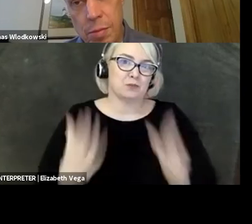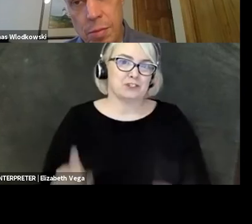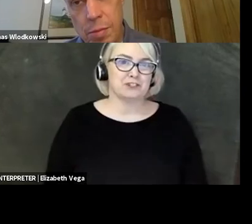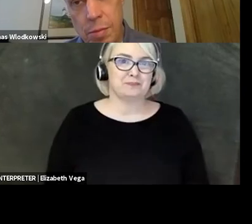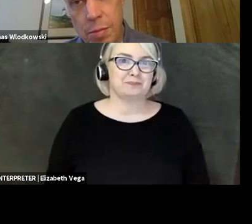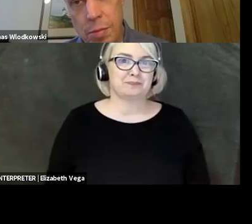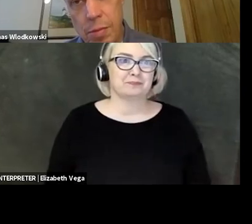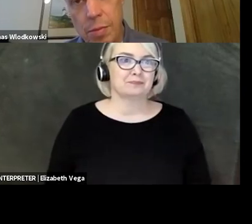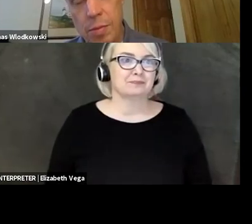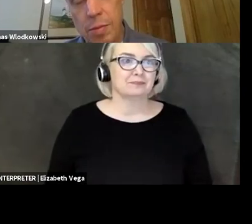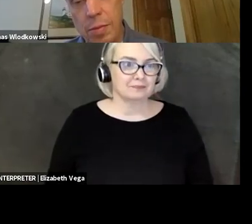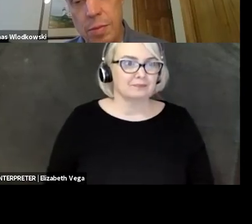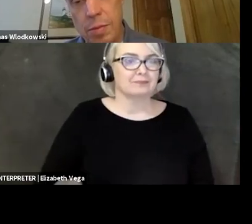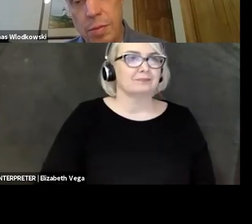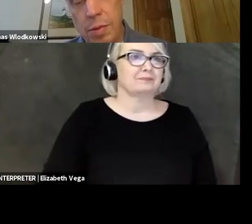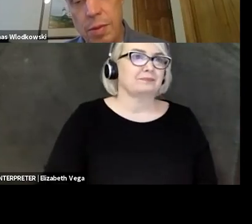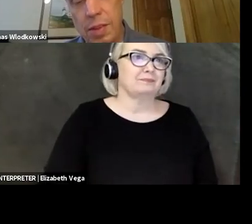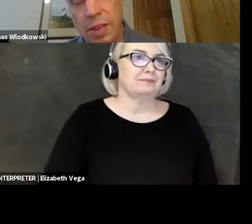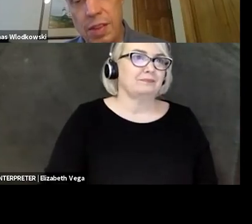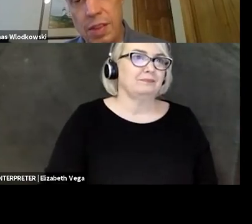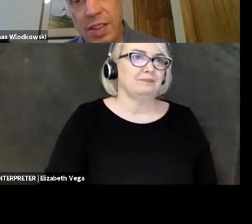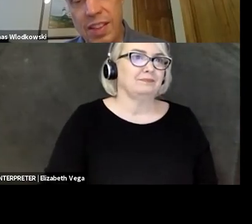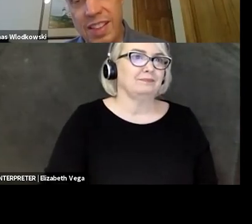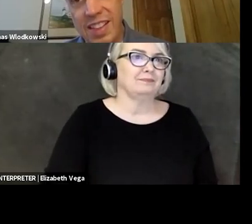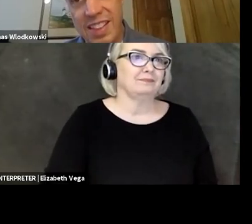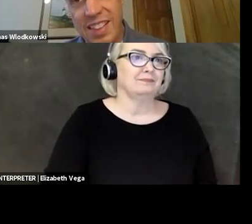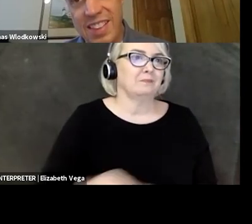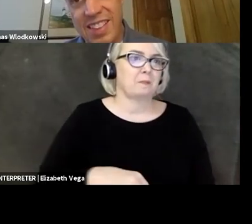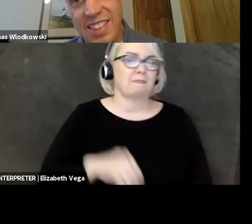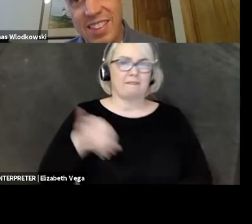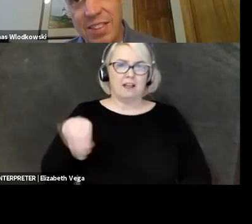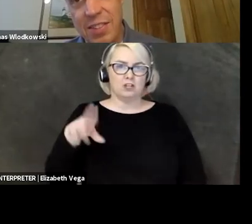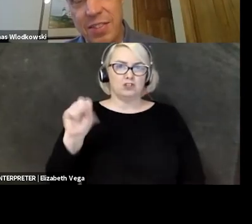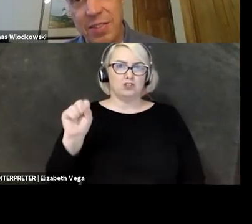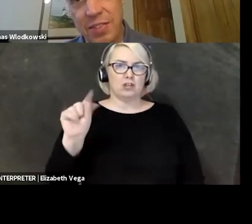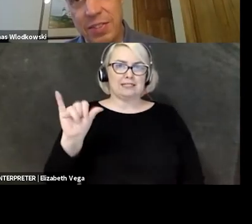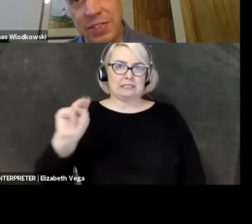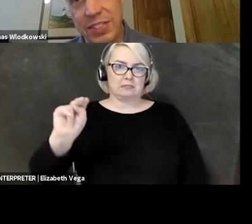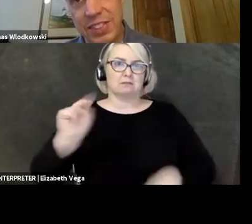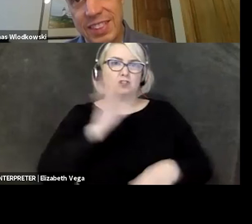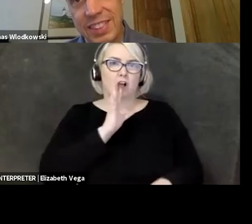From our point of view, we knew going into it that we needed to hit that balance